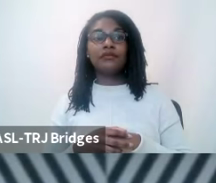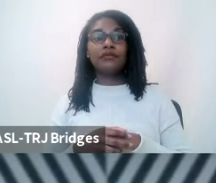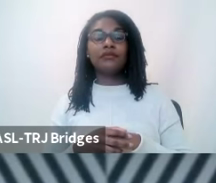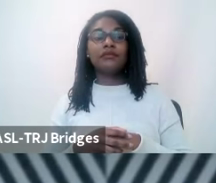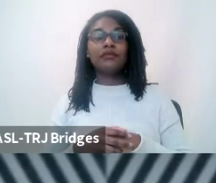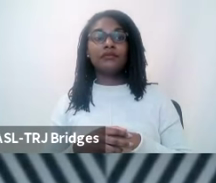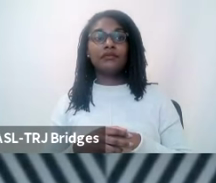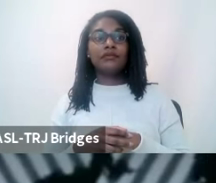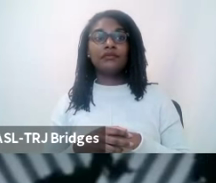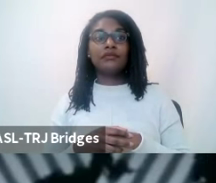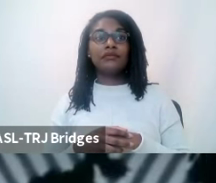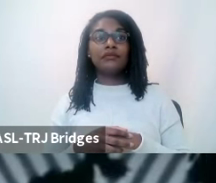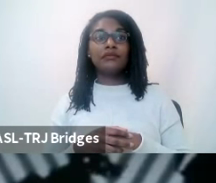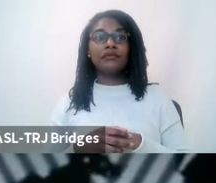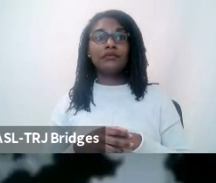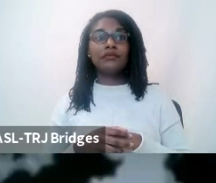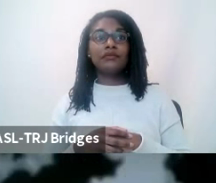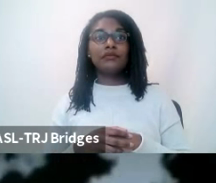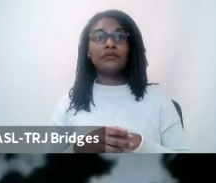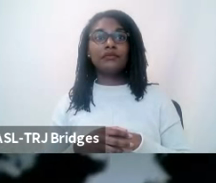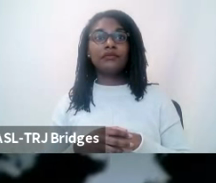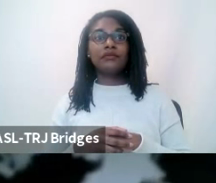I was always here.